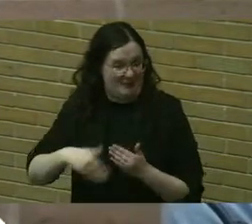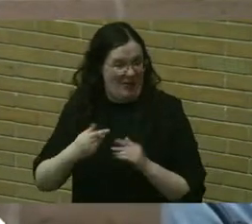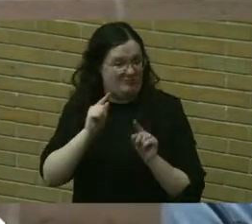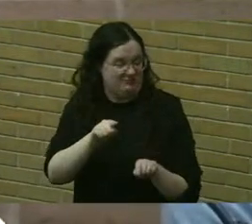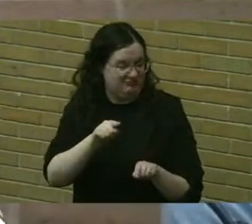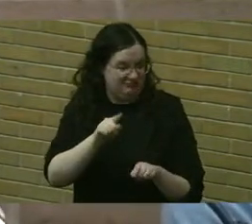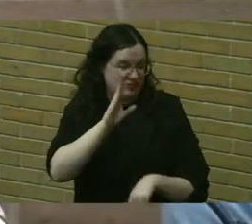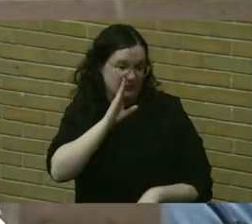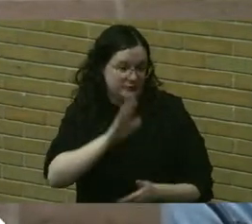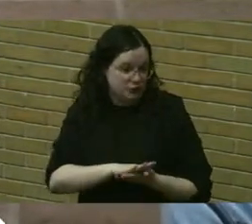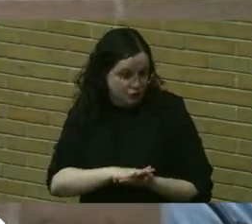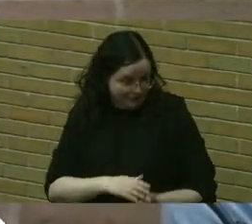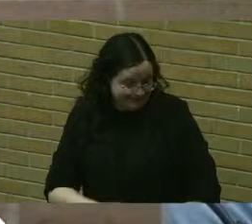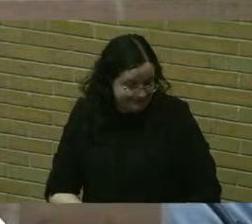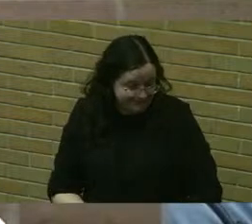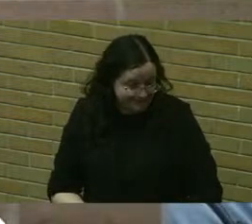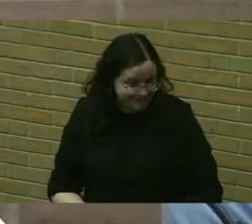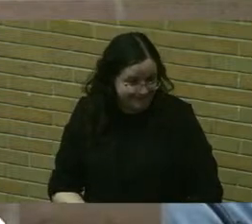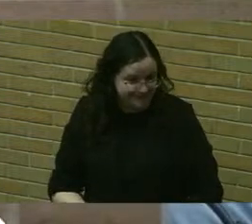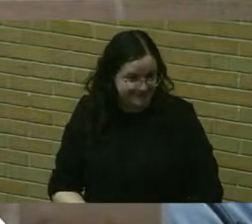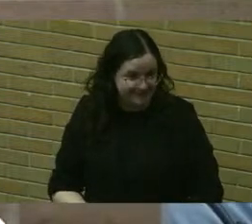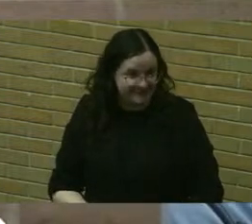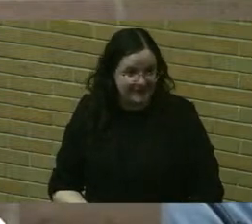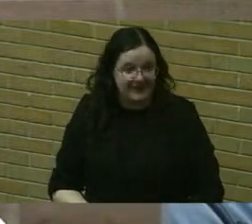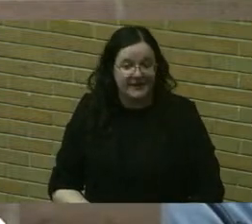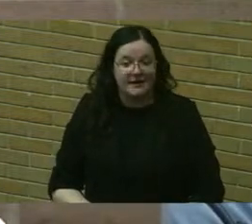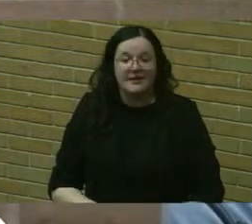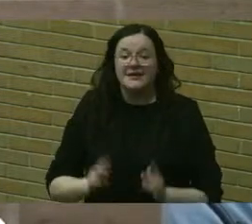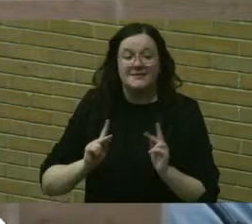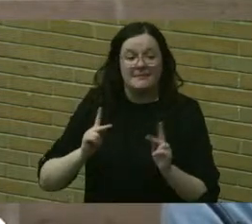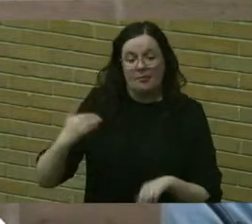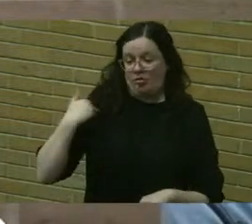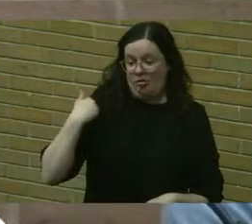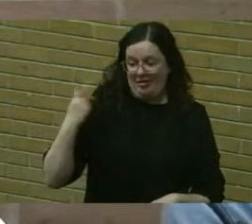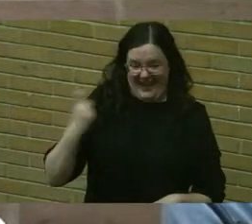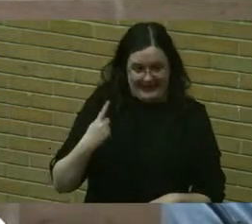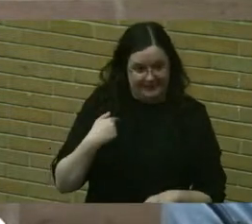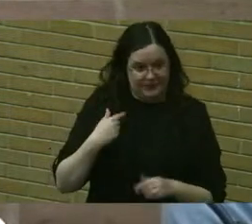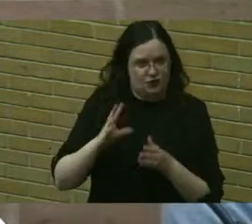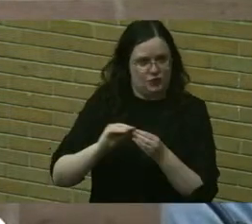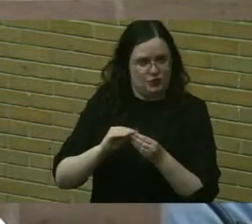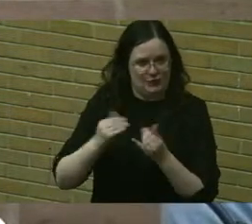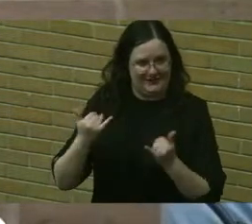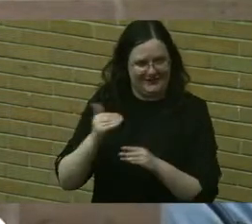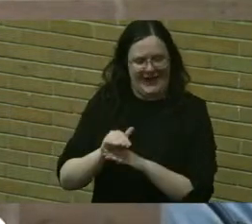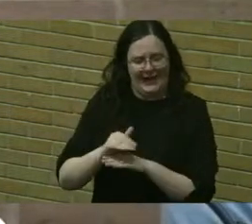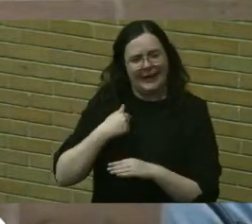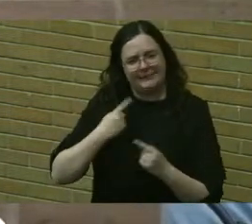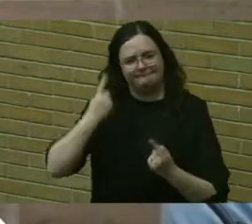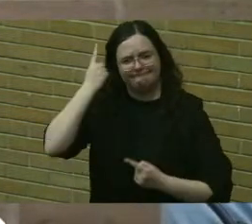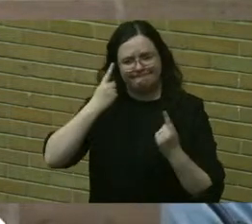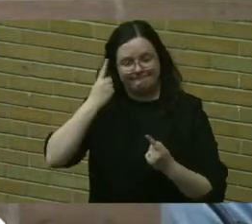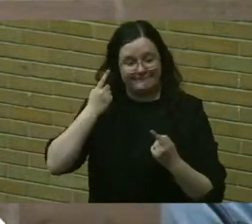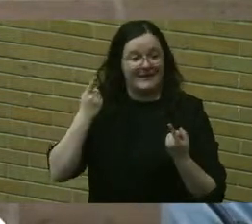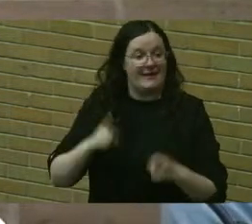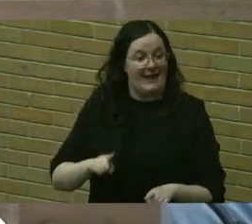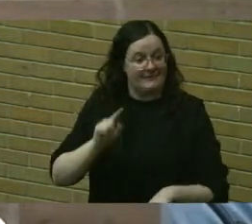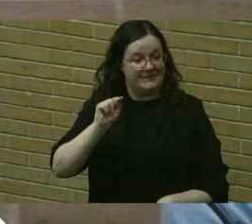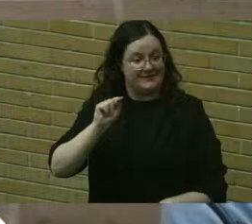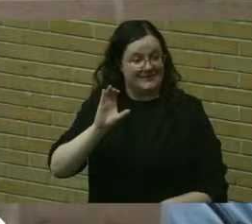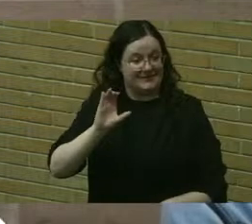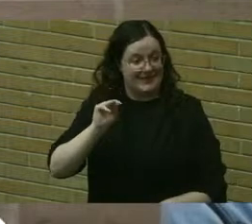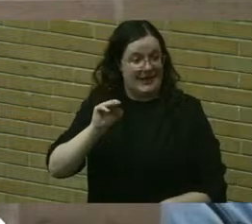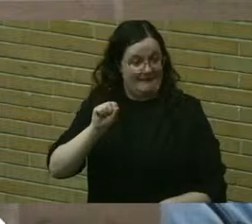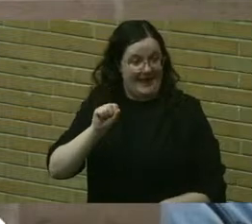Schools. When I was asked to speak tonight, I reflected on the day that an announcement was made over our TCMS PA